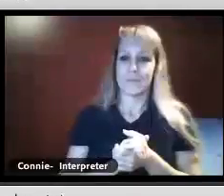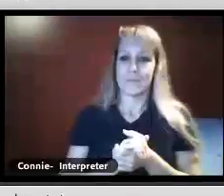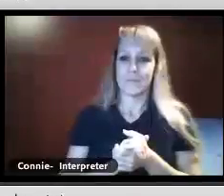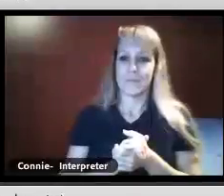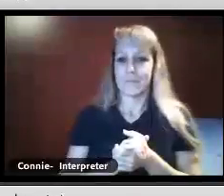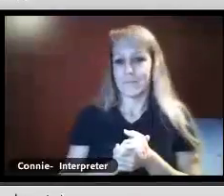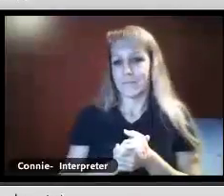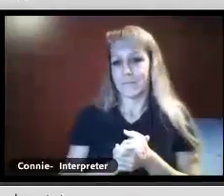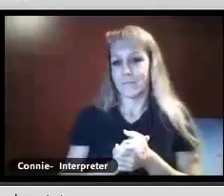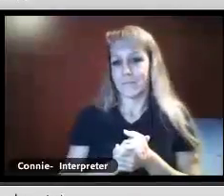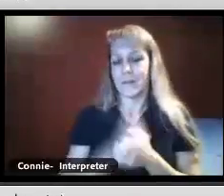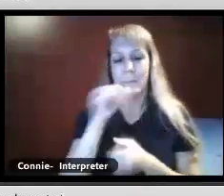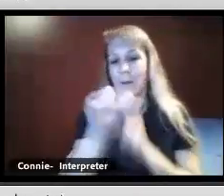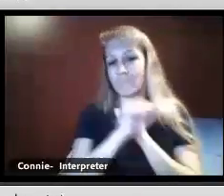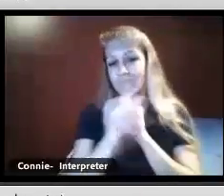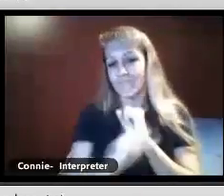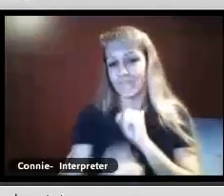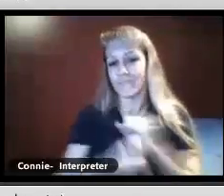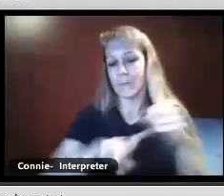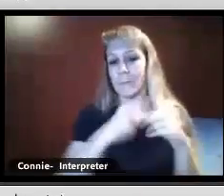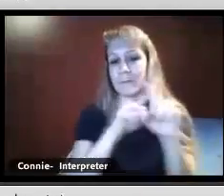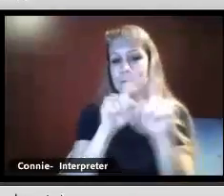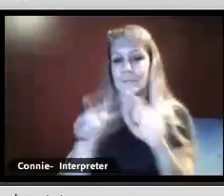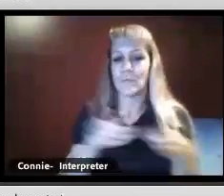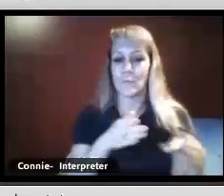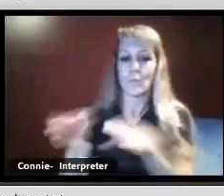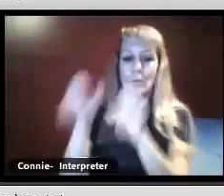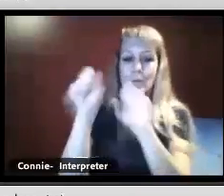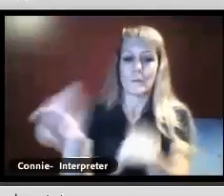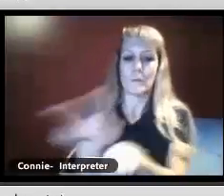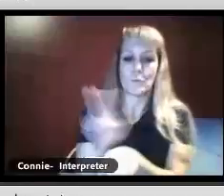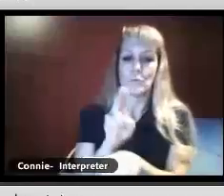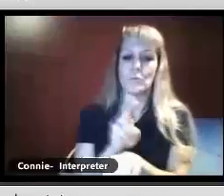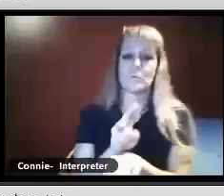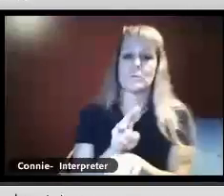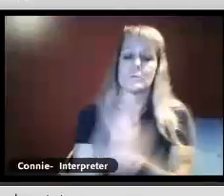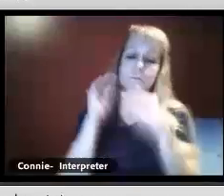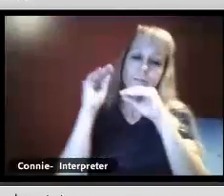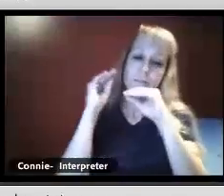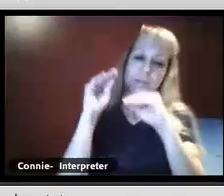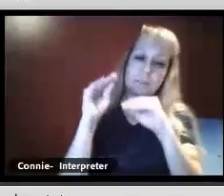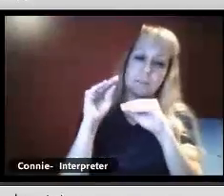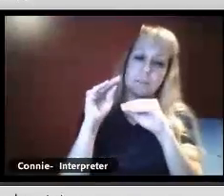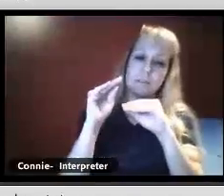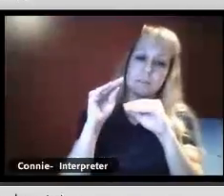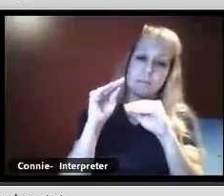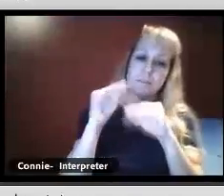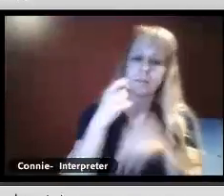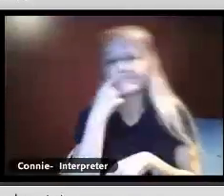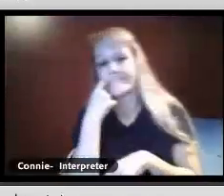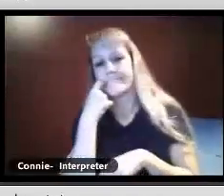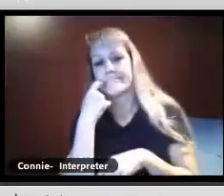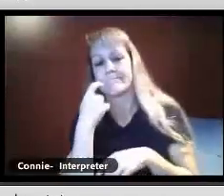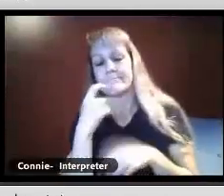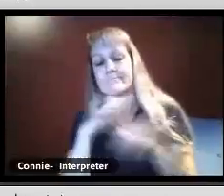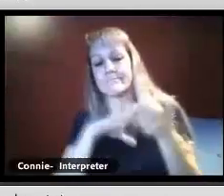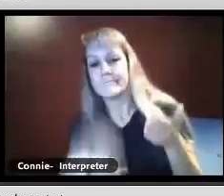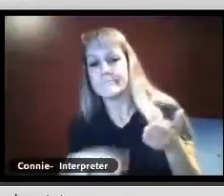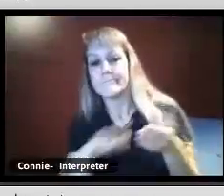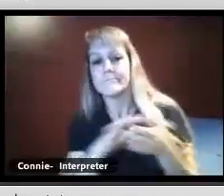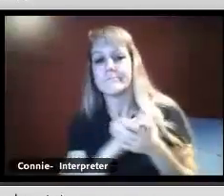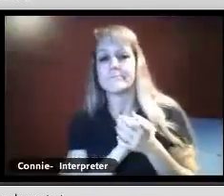I won't belabor the point about the various ways in which these can be used in teaching to draw students in to